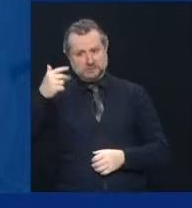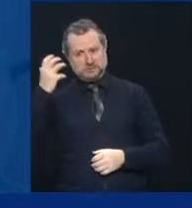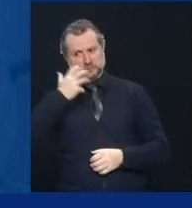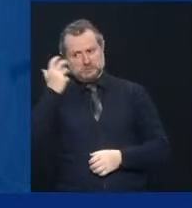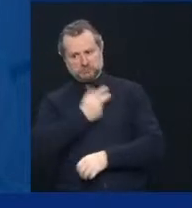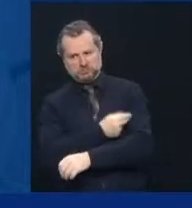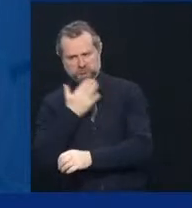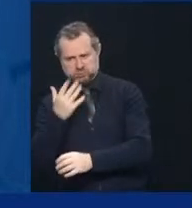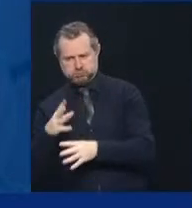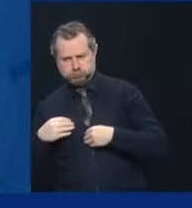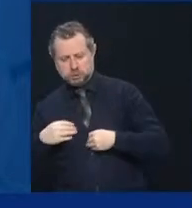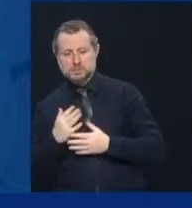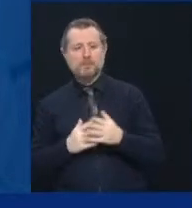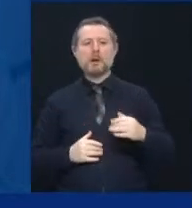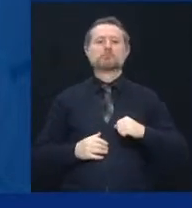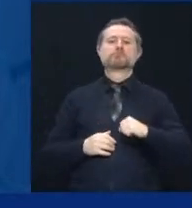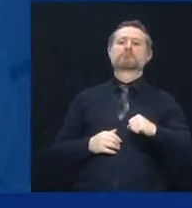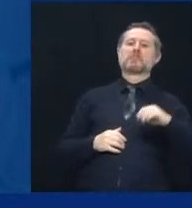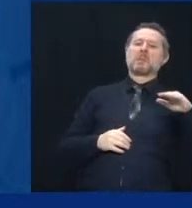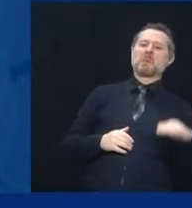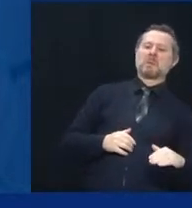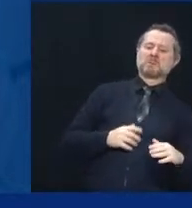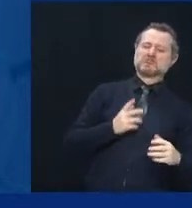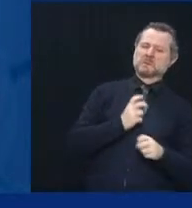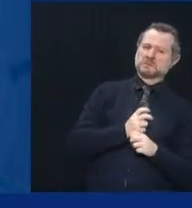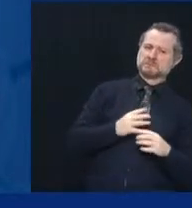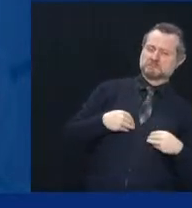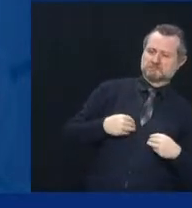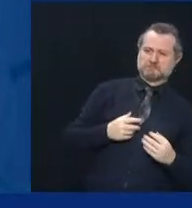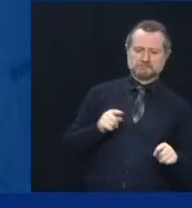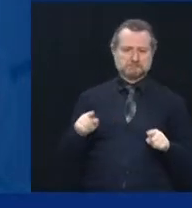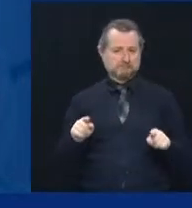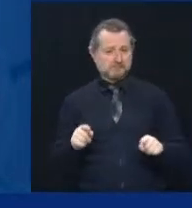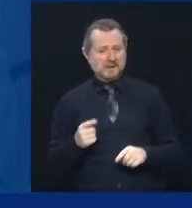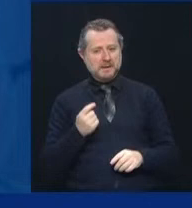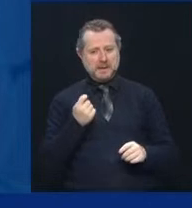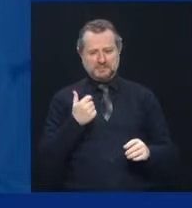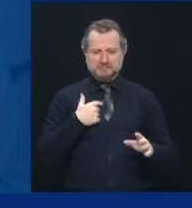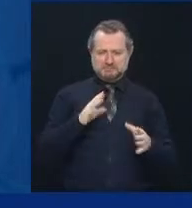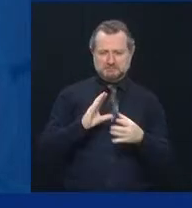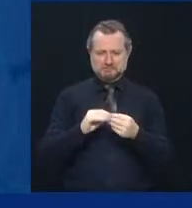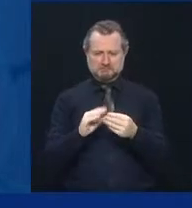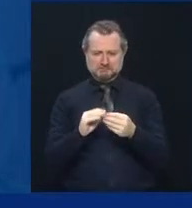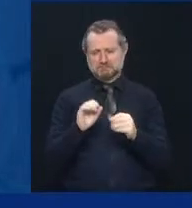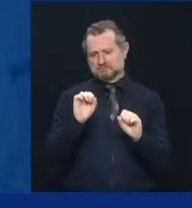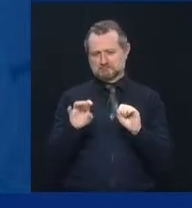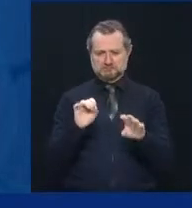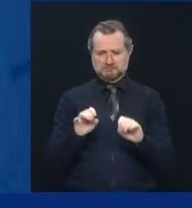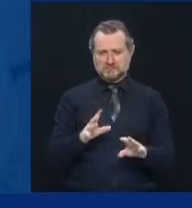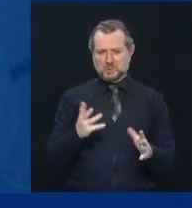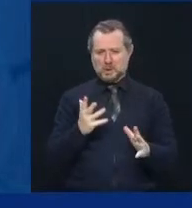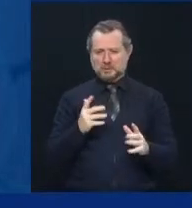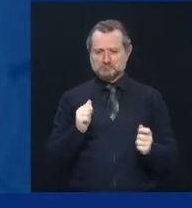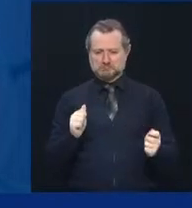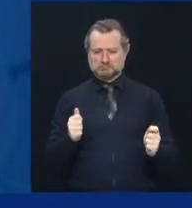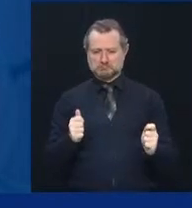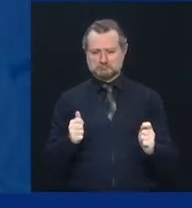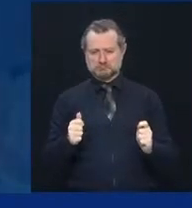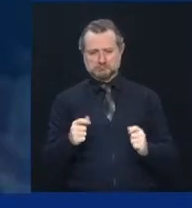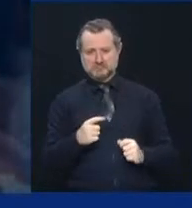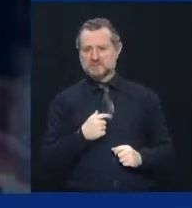percentage. Little context where we are, because things are changing, as they've always been changing